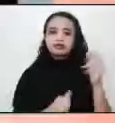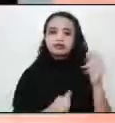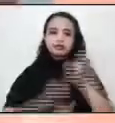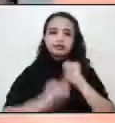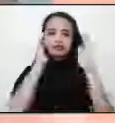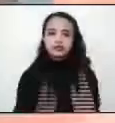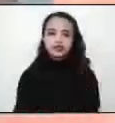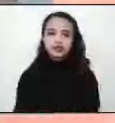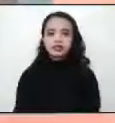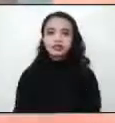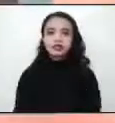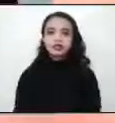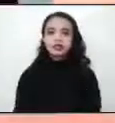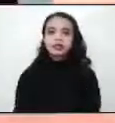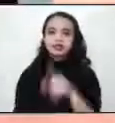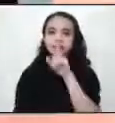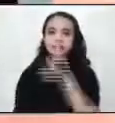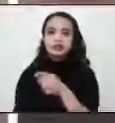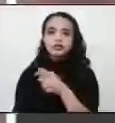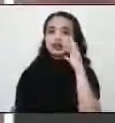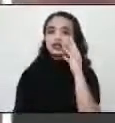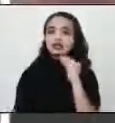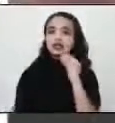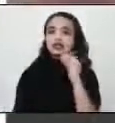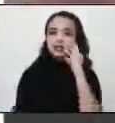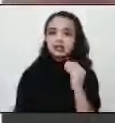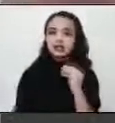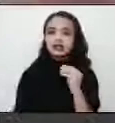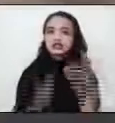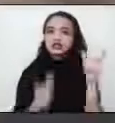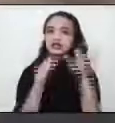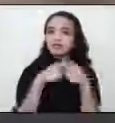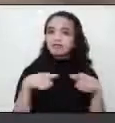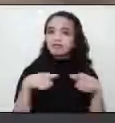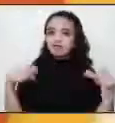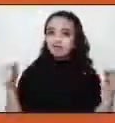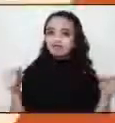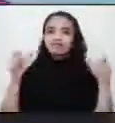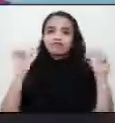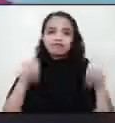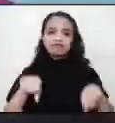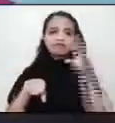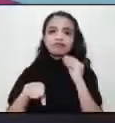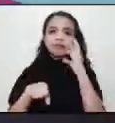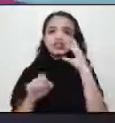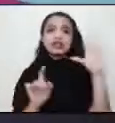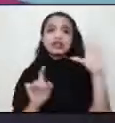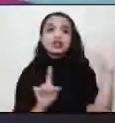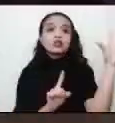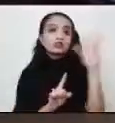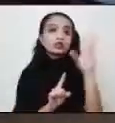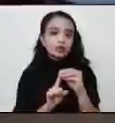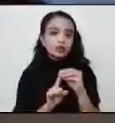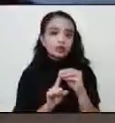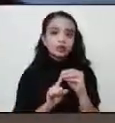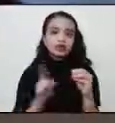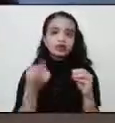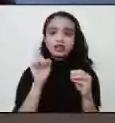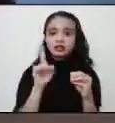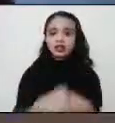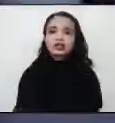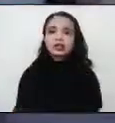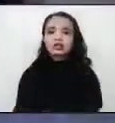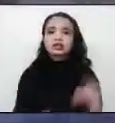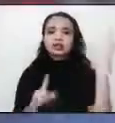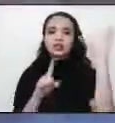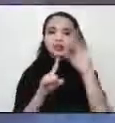enjoy that time kasi bonding talaga with all the cast. Grateful naman si Natalie dahil na-experience